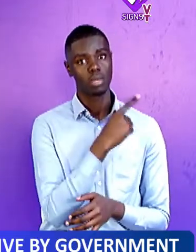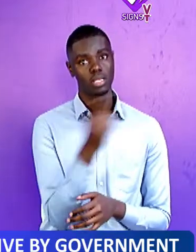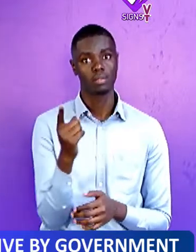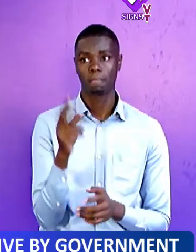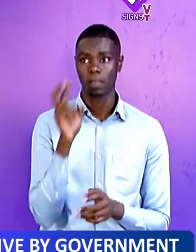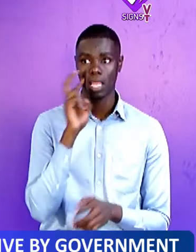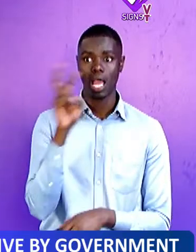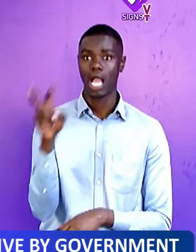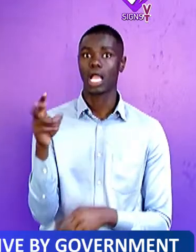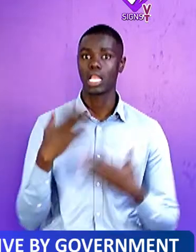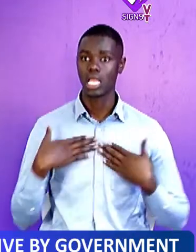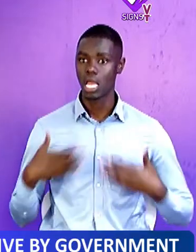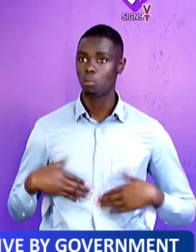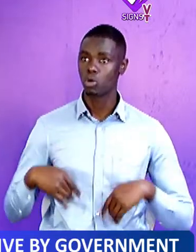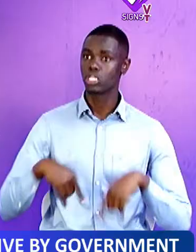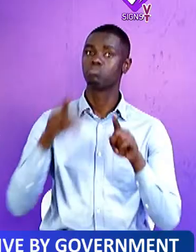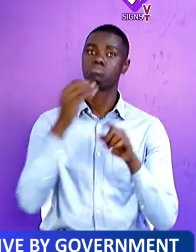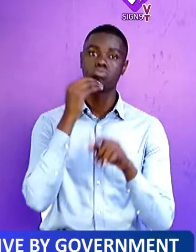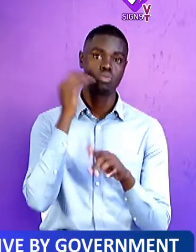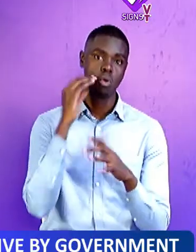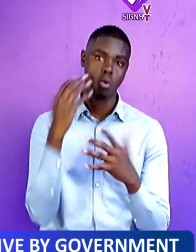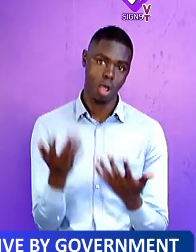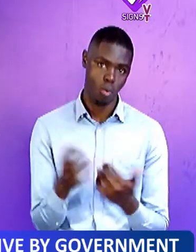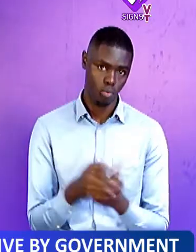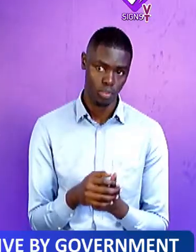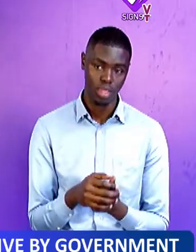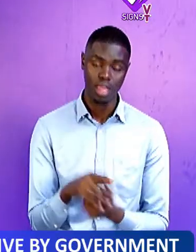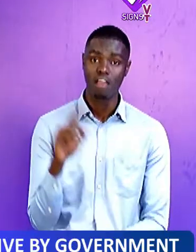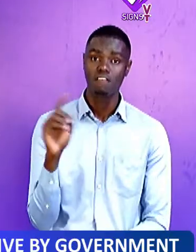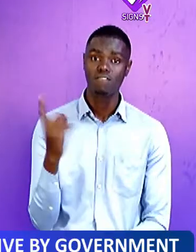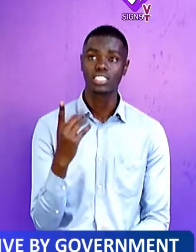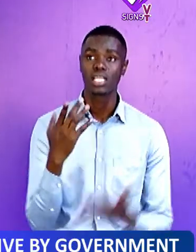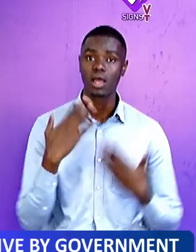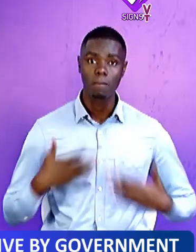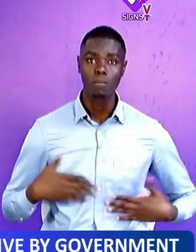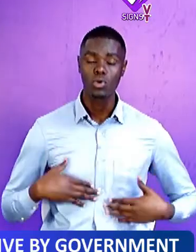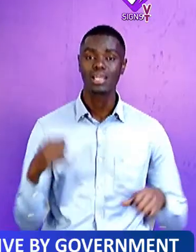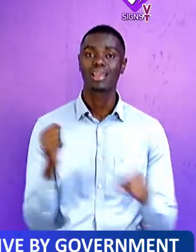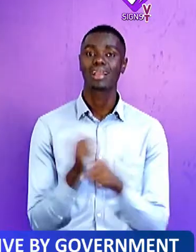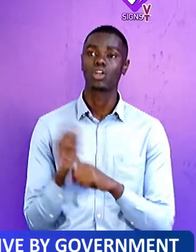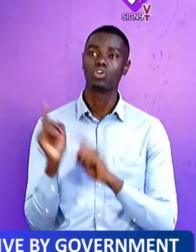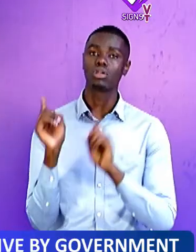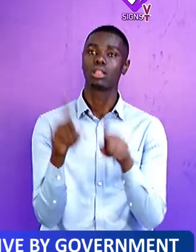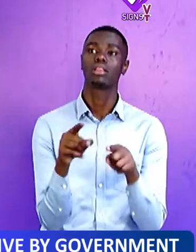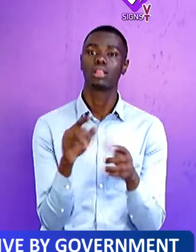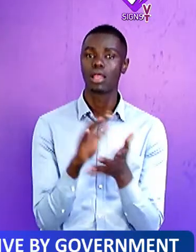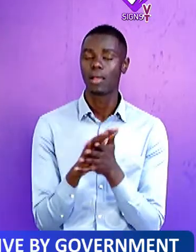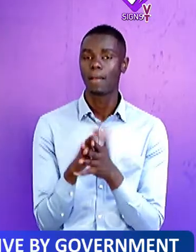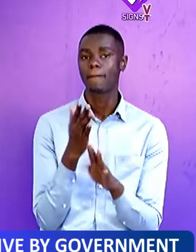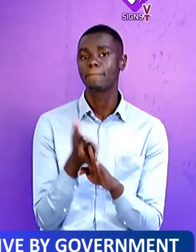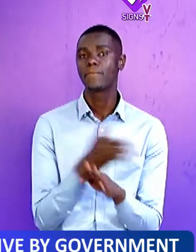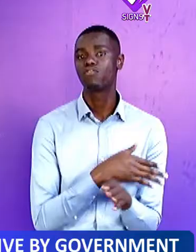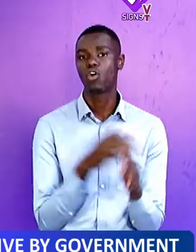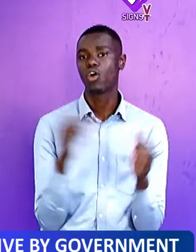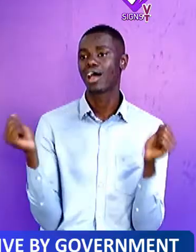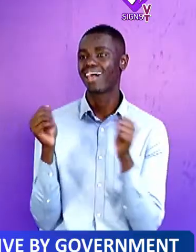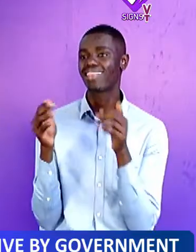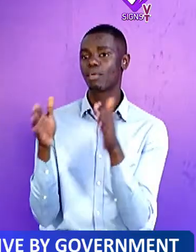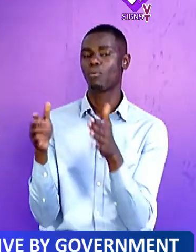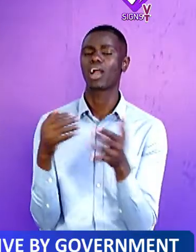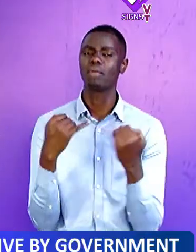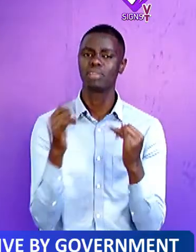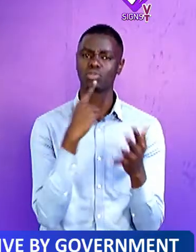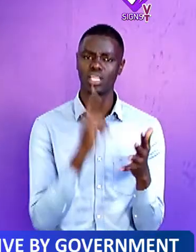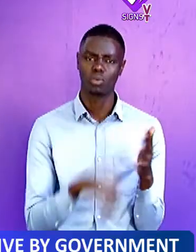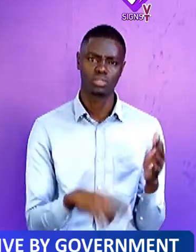angalia vile mwili itafika nyumbani. You know that, first of all, mwili haiwezi fika nyumbani before they remove them from the morgue. And so I'm trying to say that